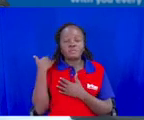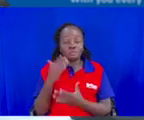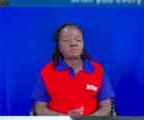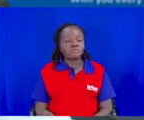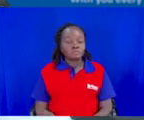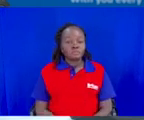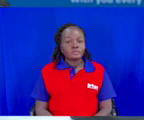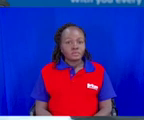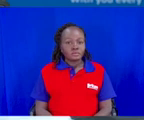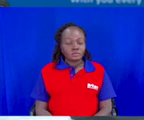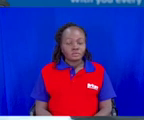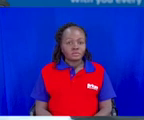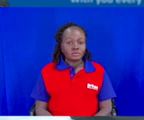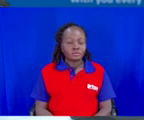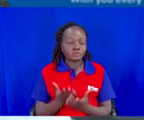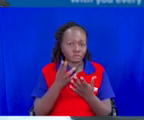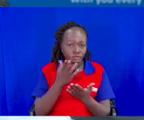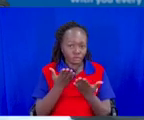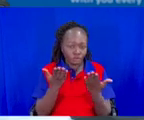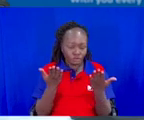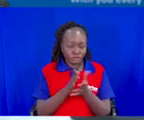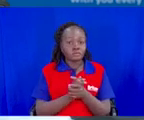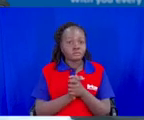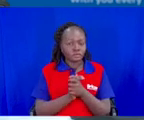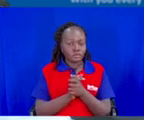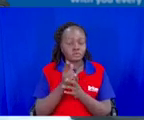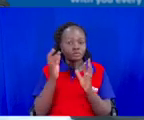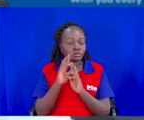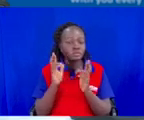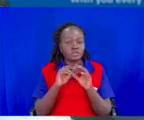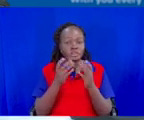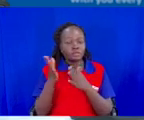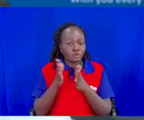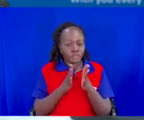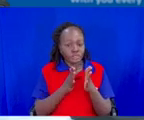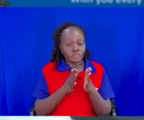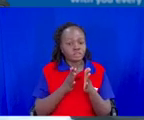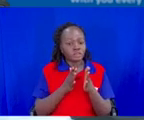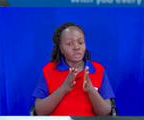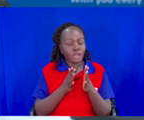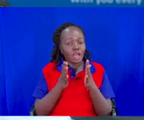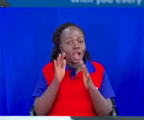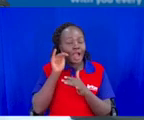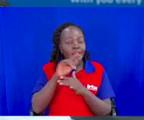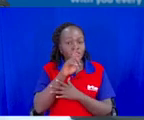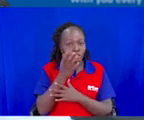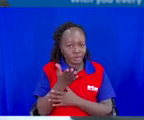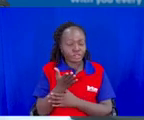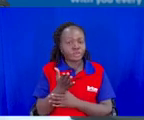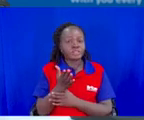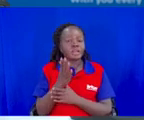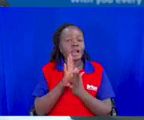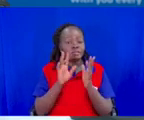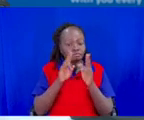before. Unit holders, you've already been given an opportunity to ask questions and